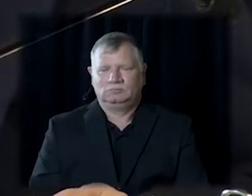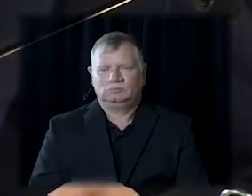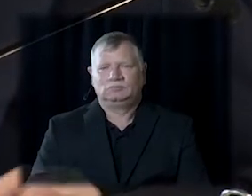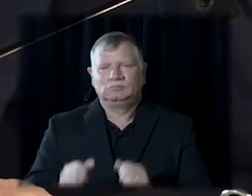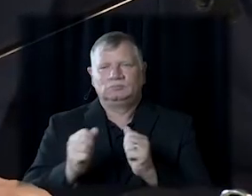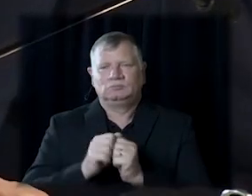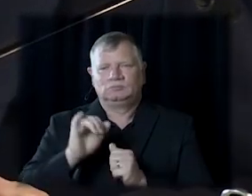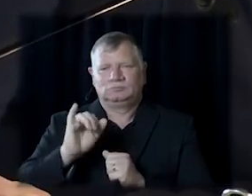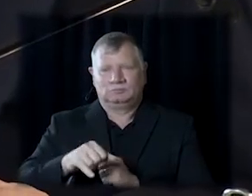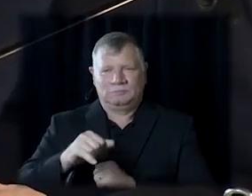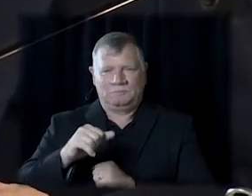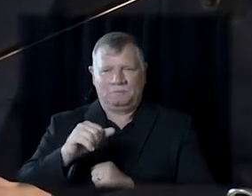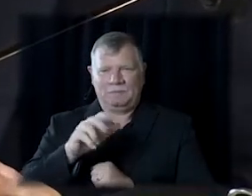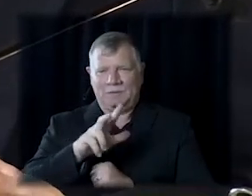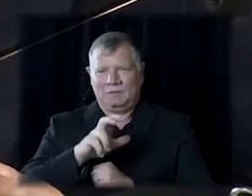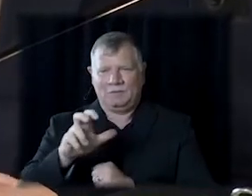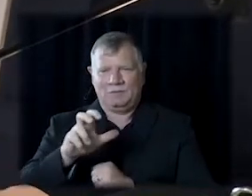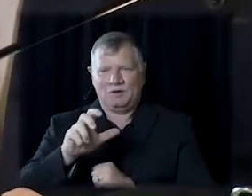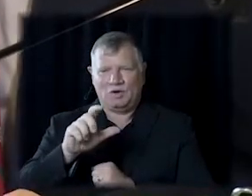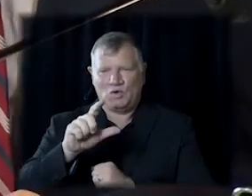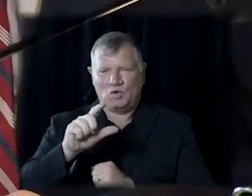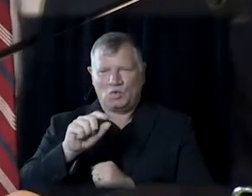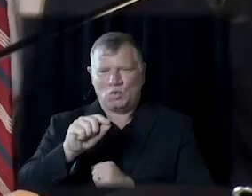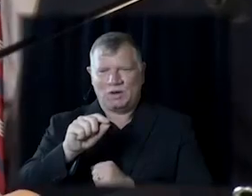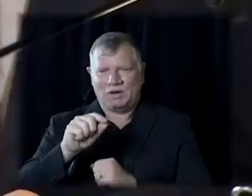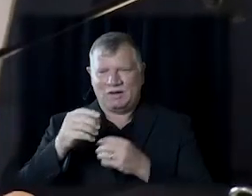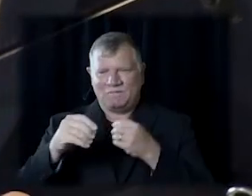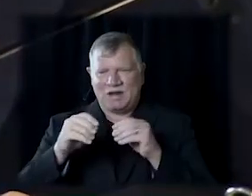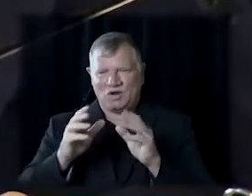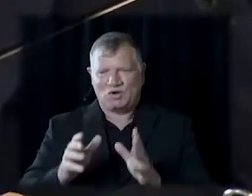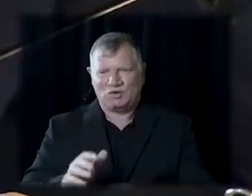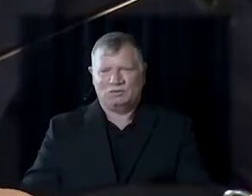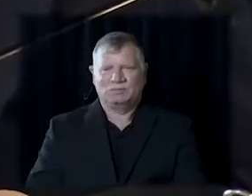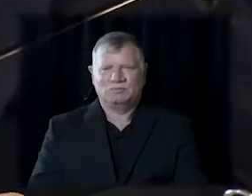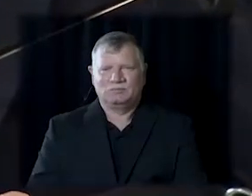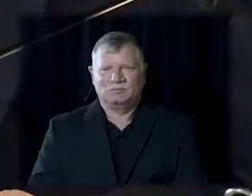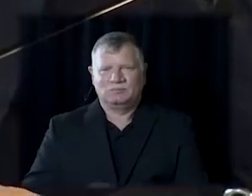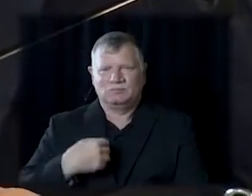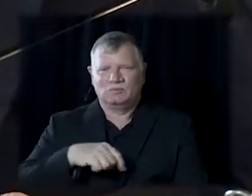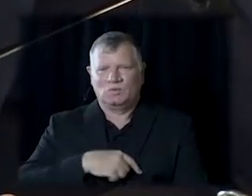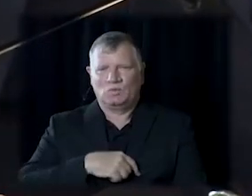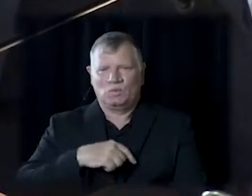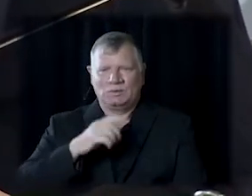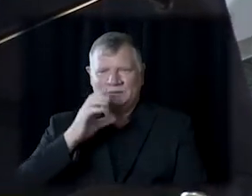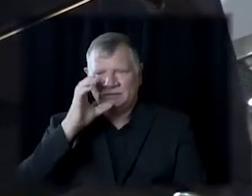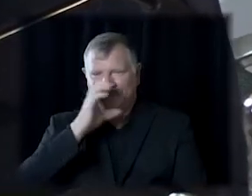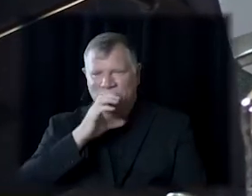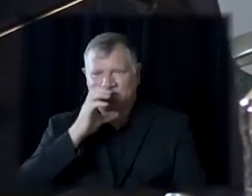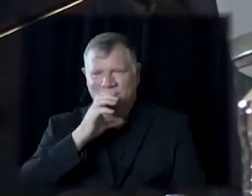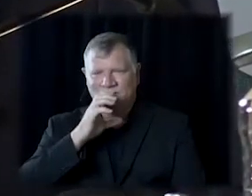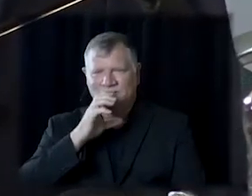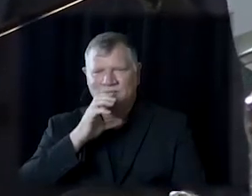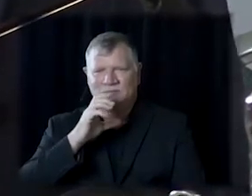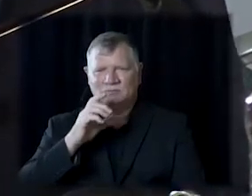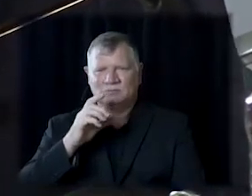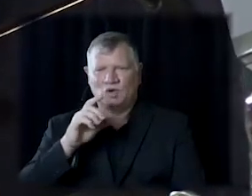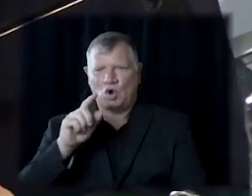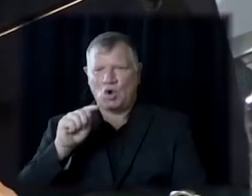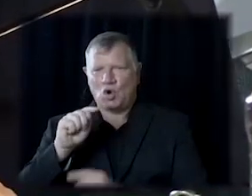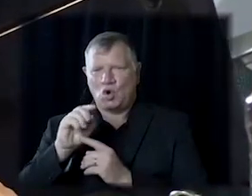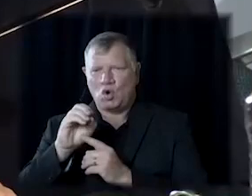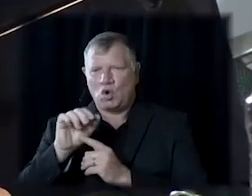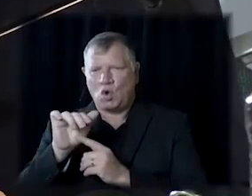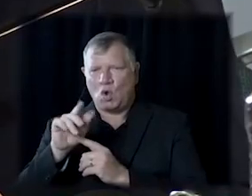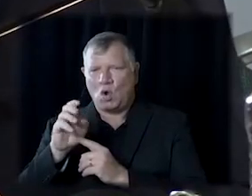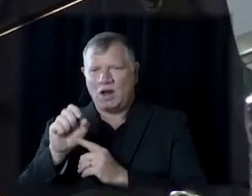With respect to those 320 vendors, we sought tolling agreements, as I described